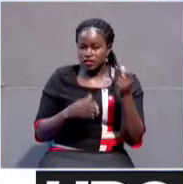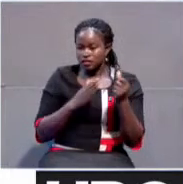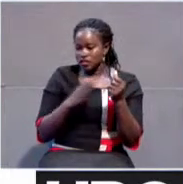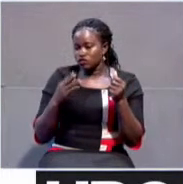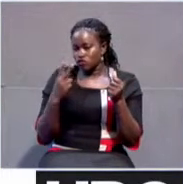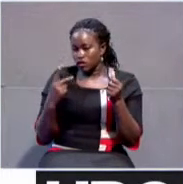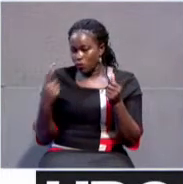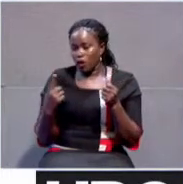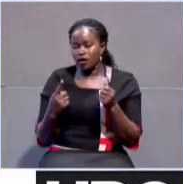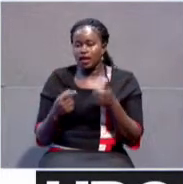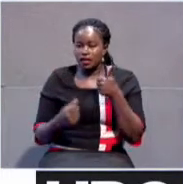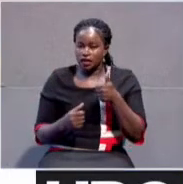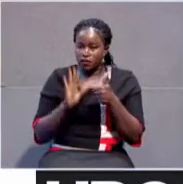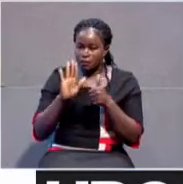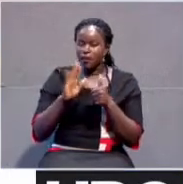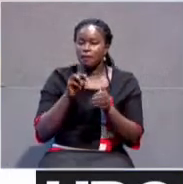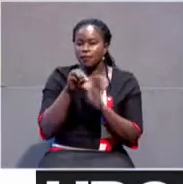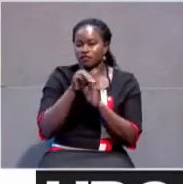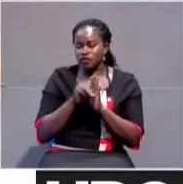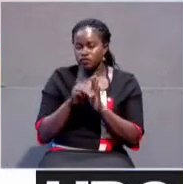2016-2021 NRM manifesto.